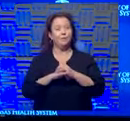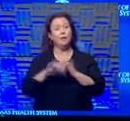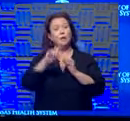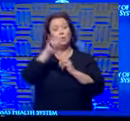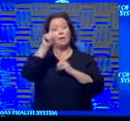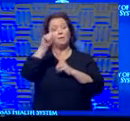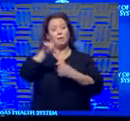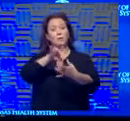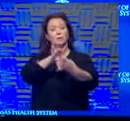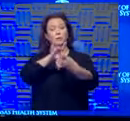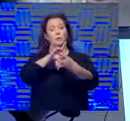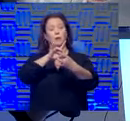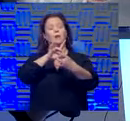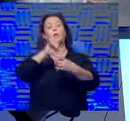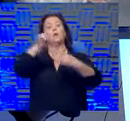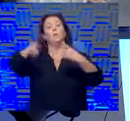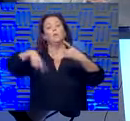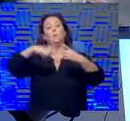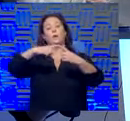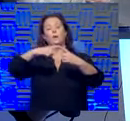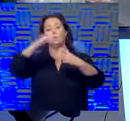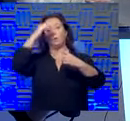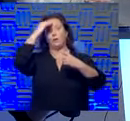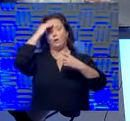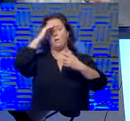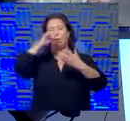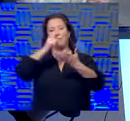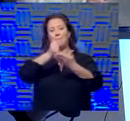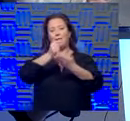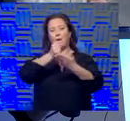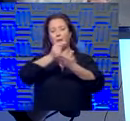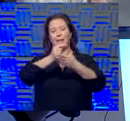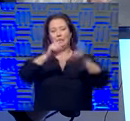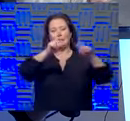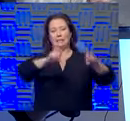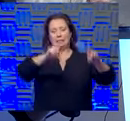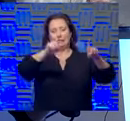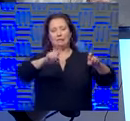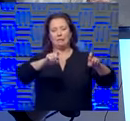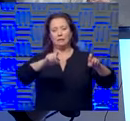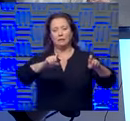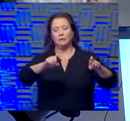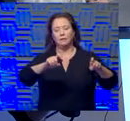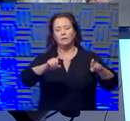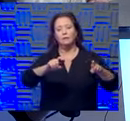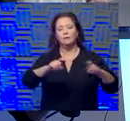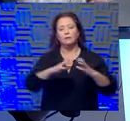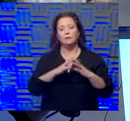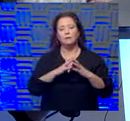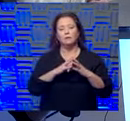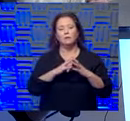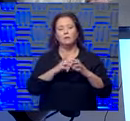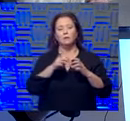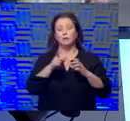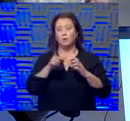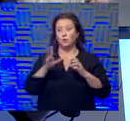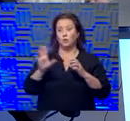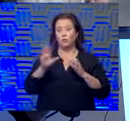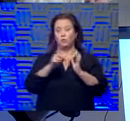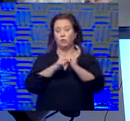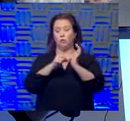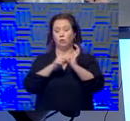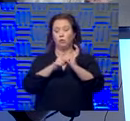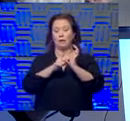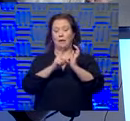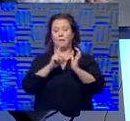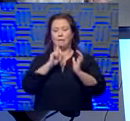that has to do with when will we know about the therapies that are being tested? And then, do you doctors have a